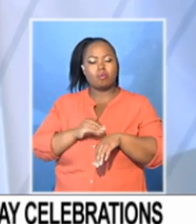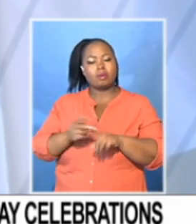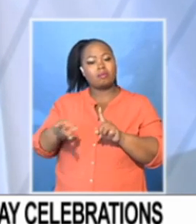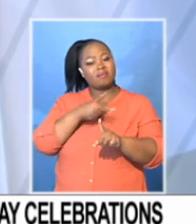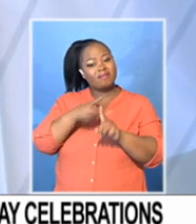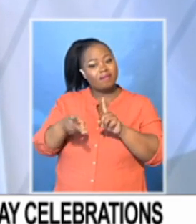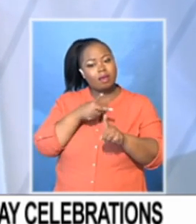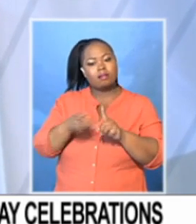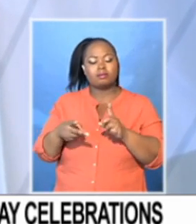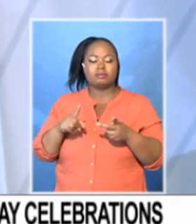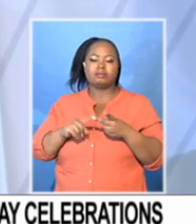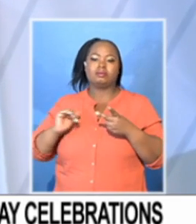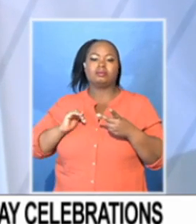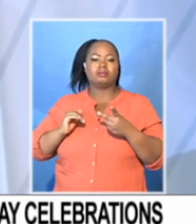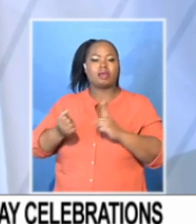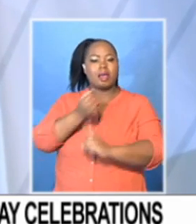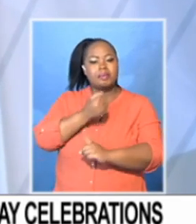violence and abuse